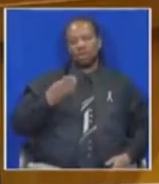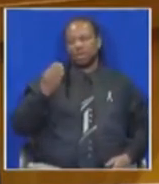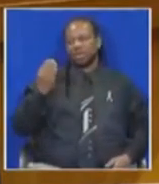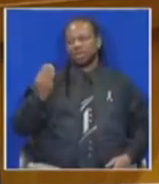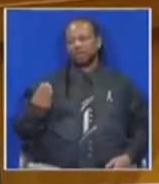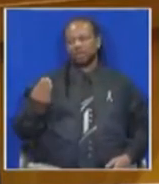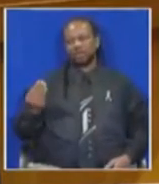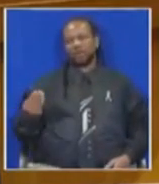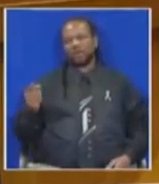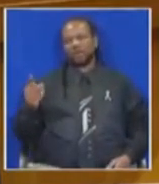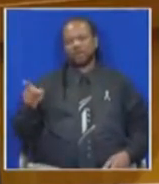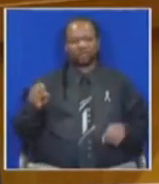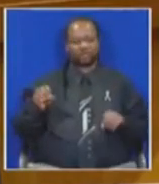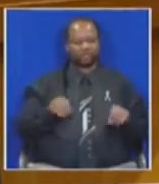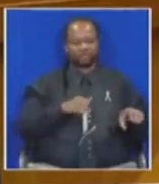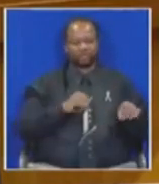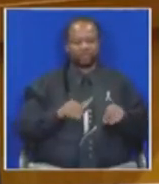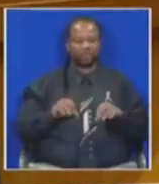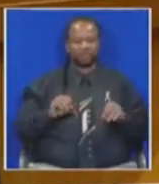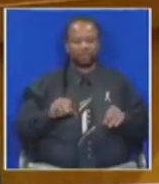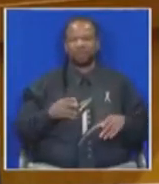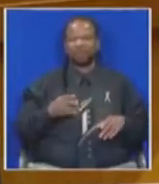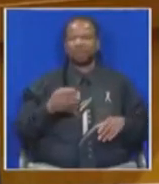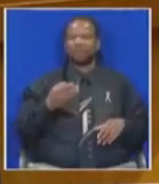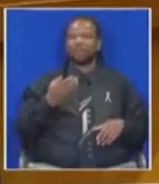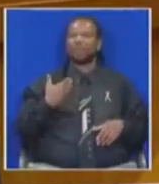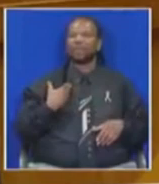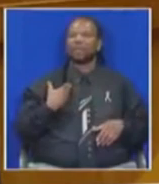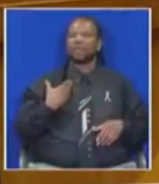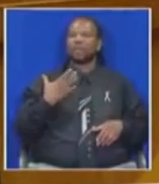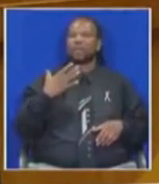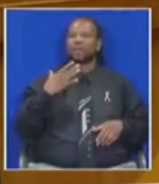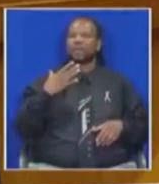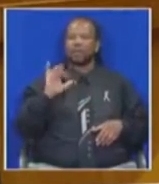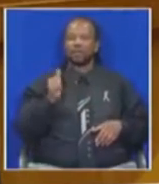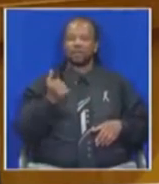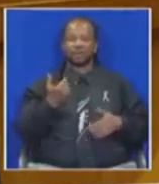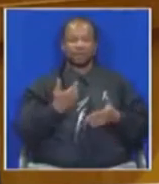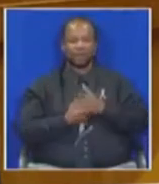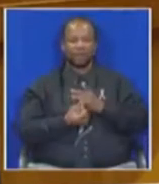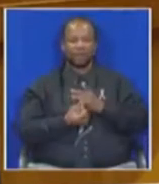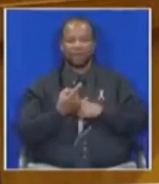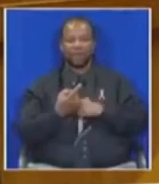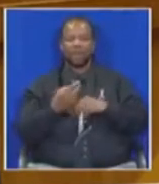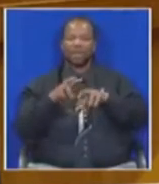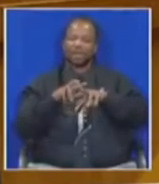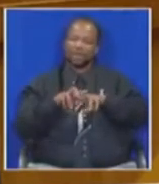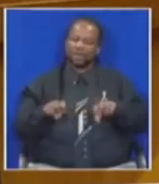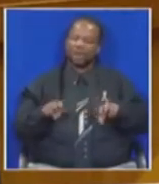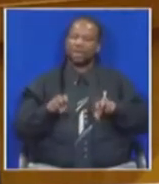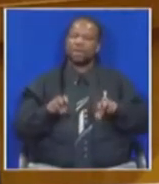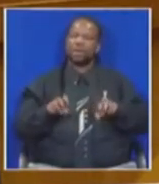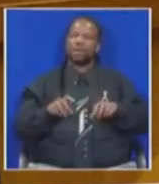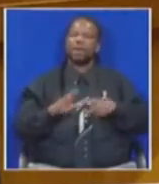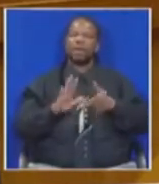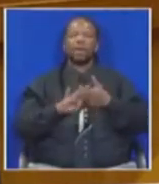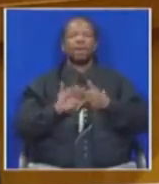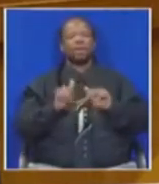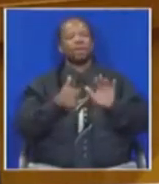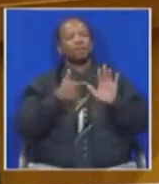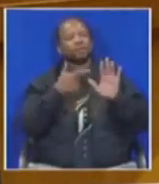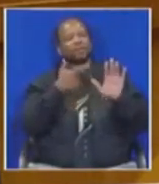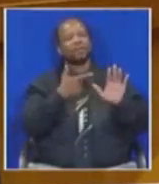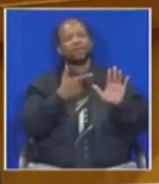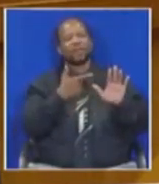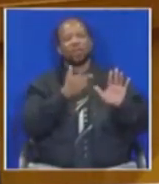most vulnerable, often being the targets of horrific rapes, and a shocking 7 women and children